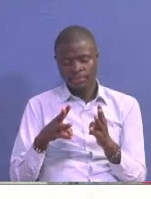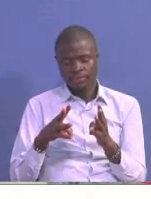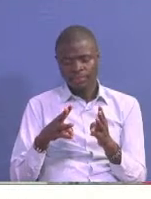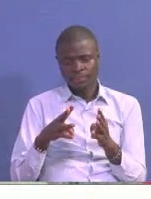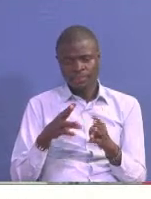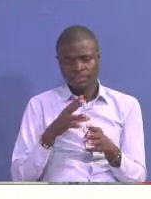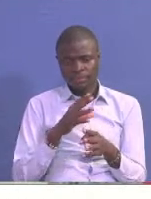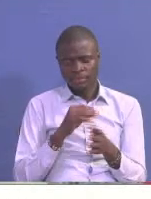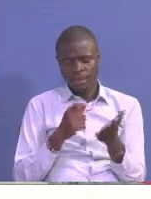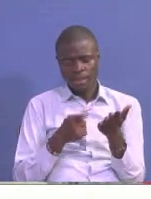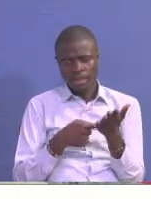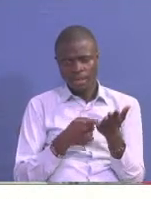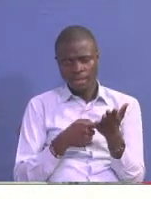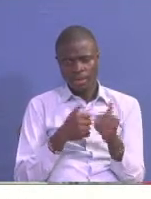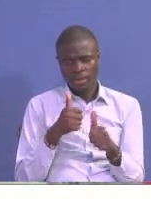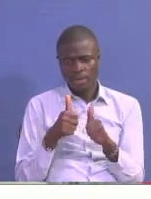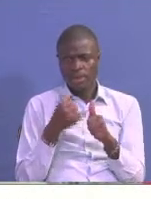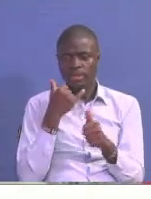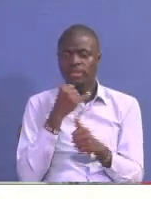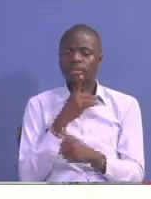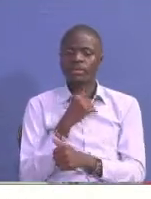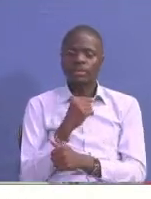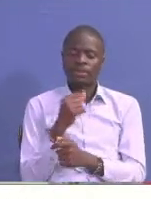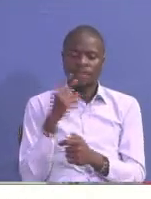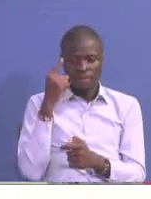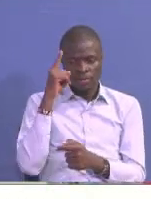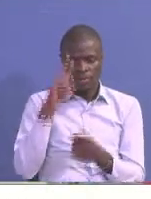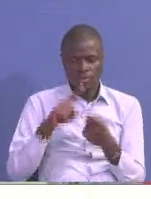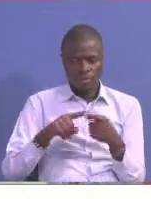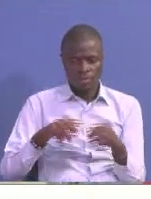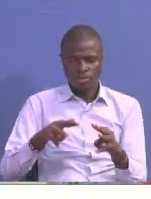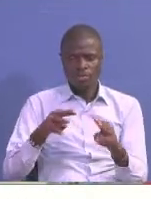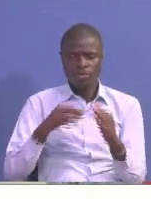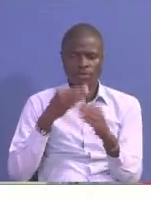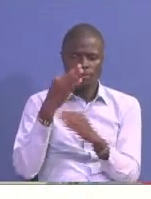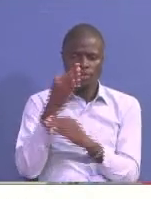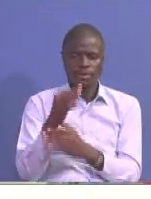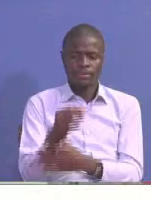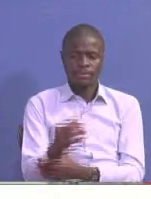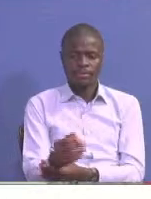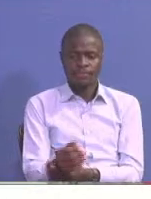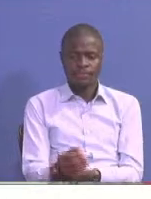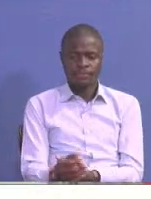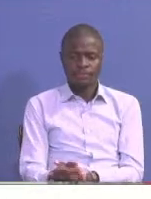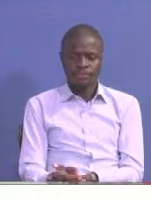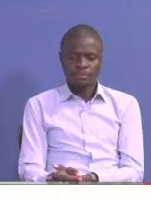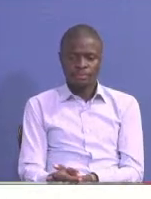and the technology which is required for you to move forward.